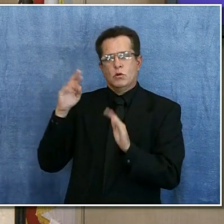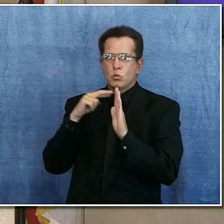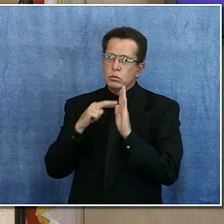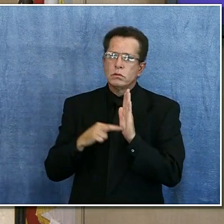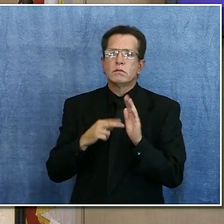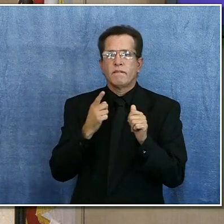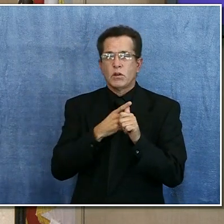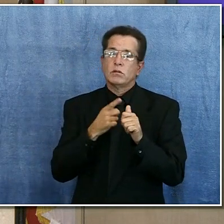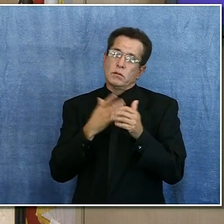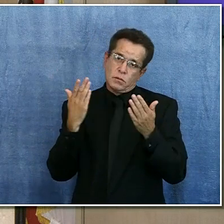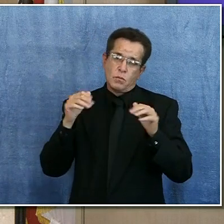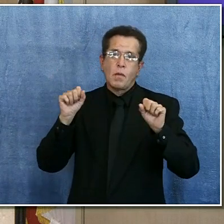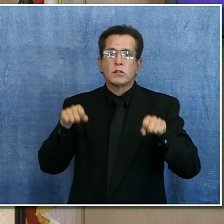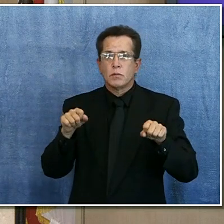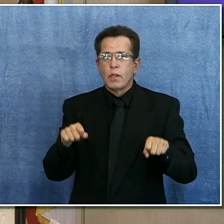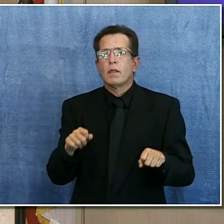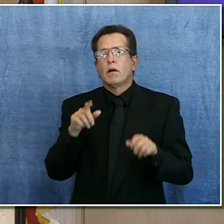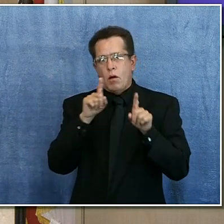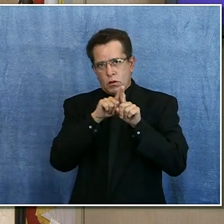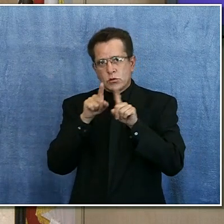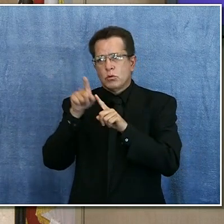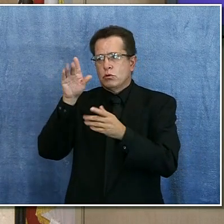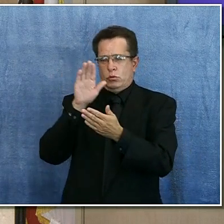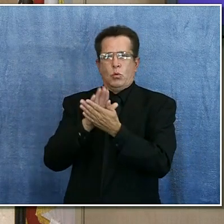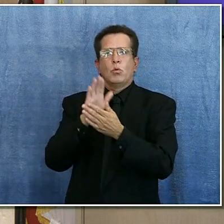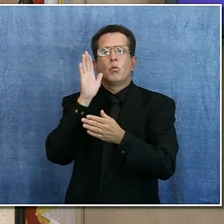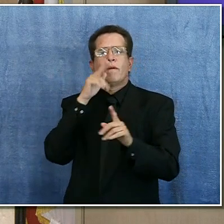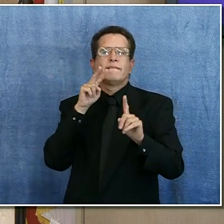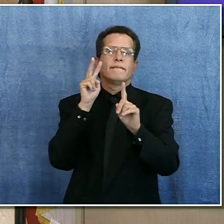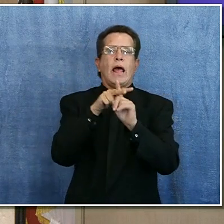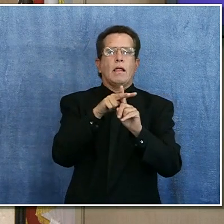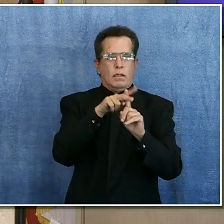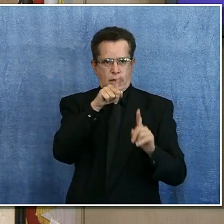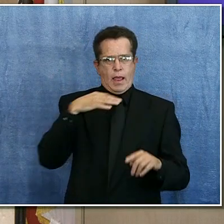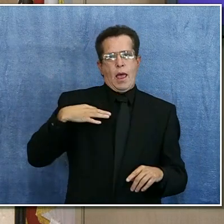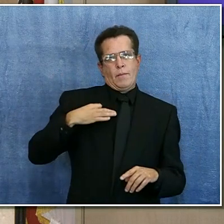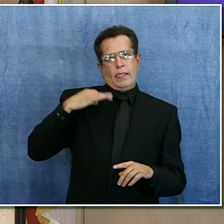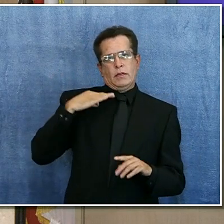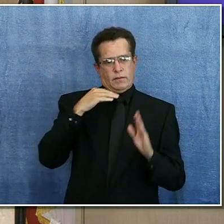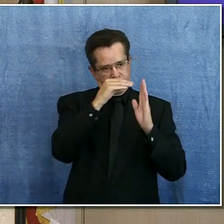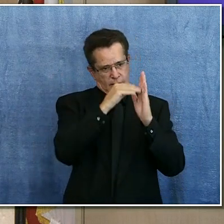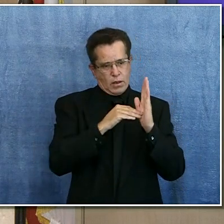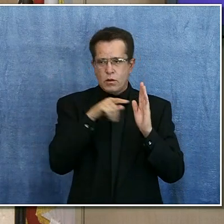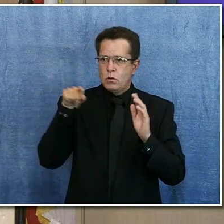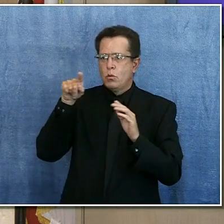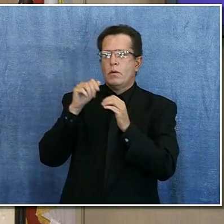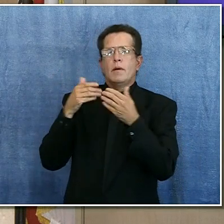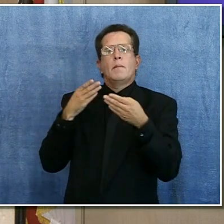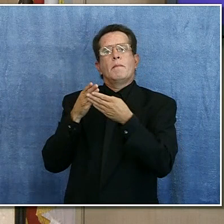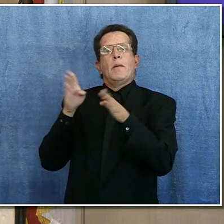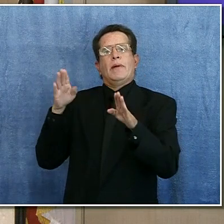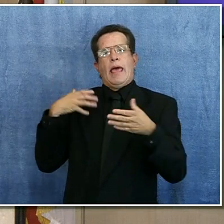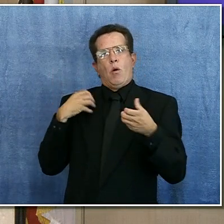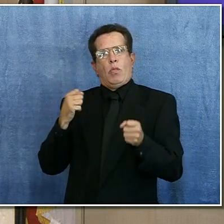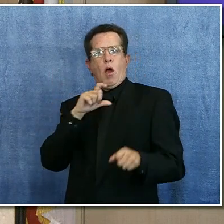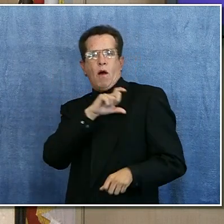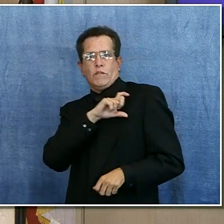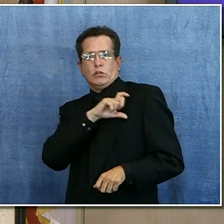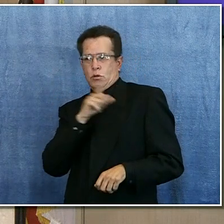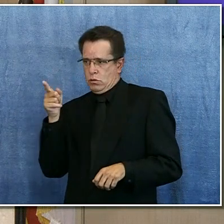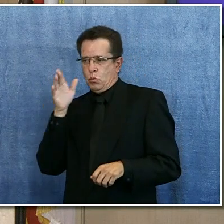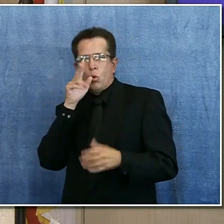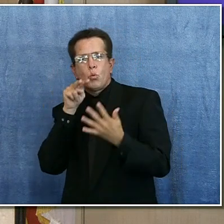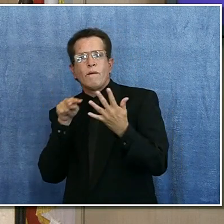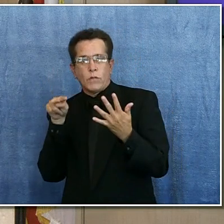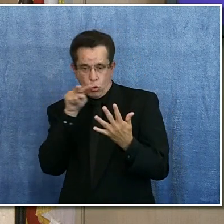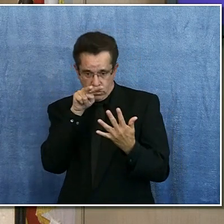process will be a school district will file the application for a waiver with our public health officer, who will review it, determine